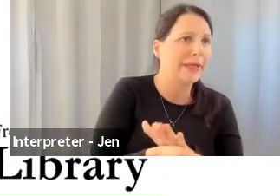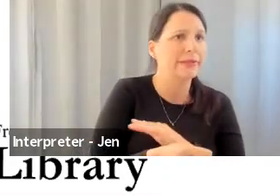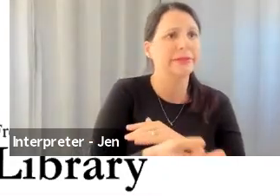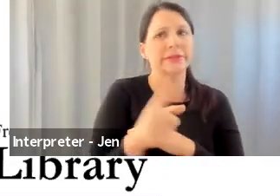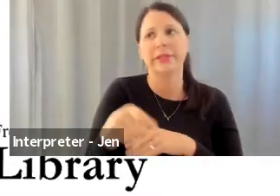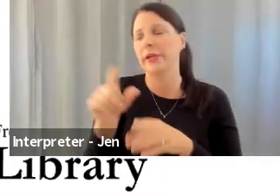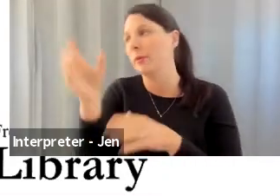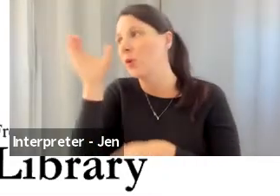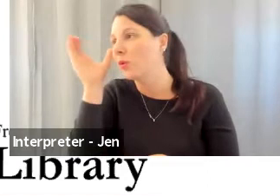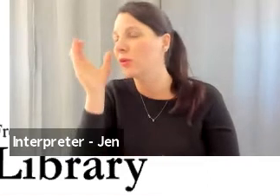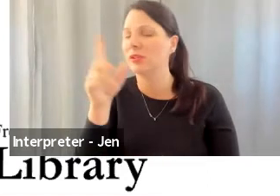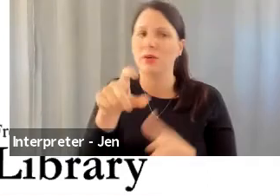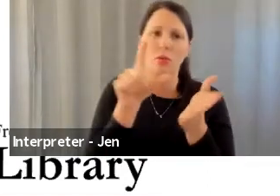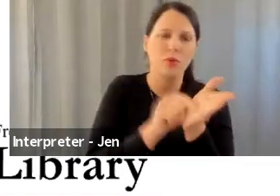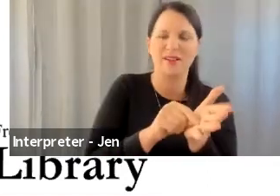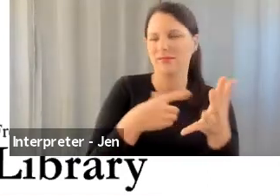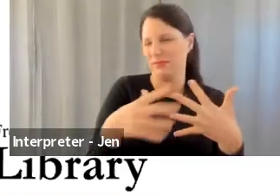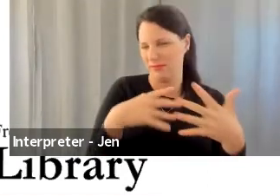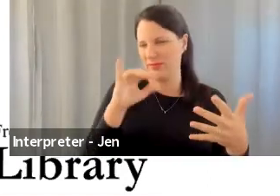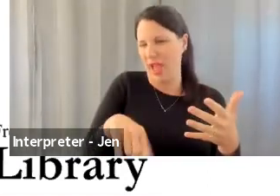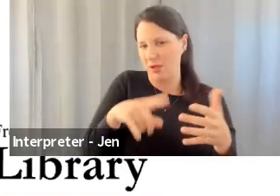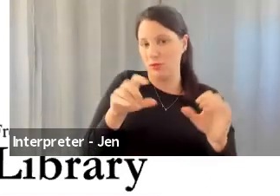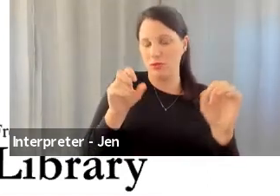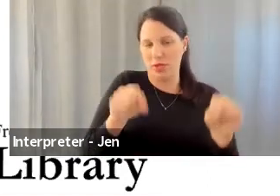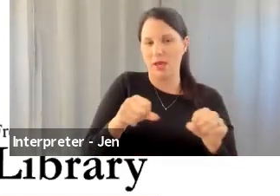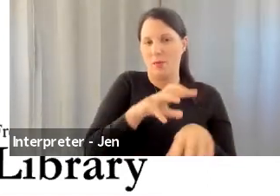can make an appointment. Again, you wanna call that phone number,